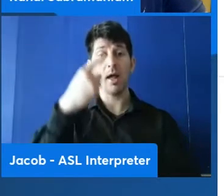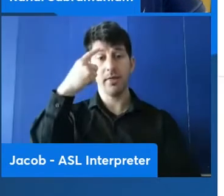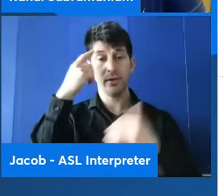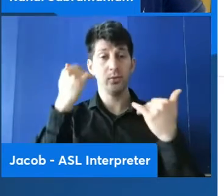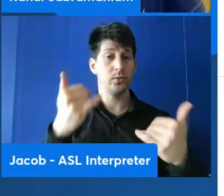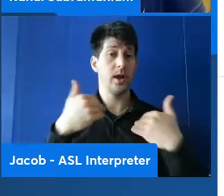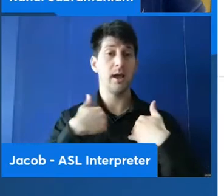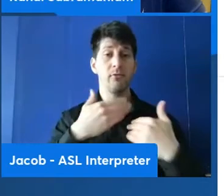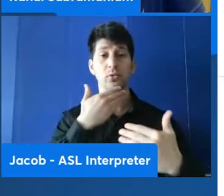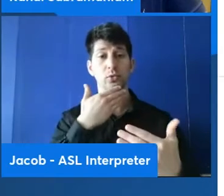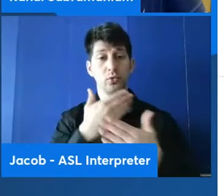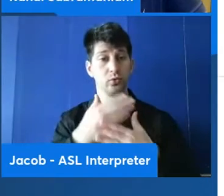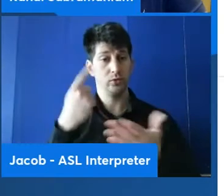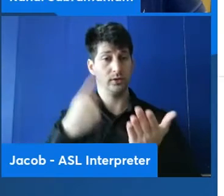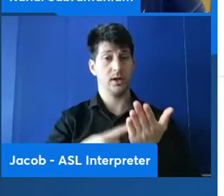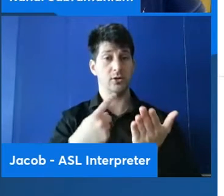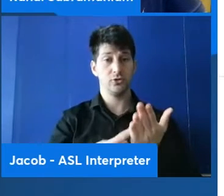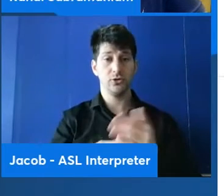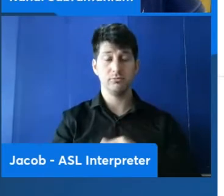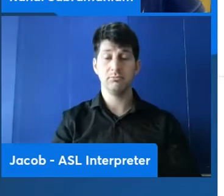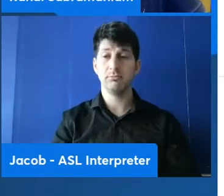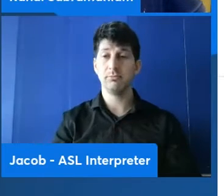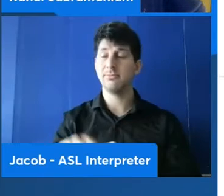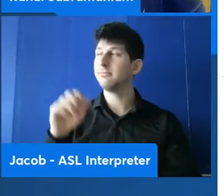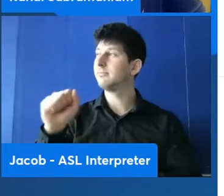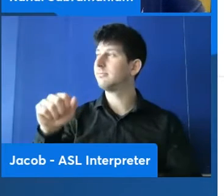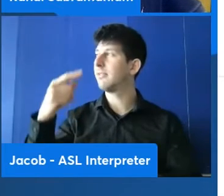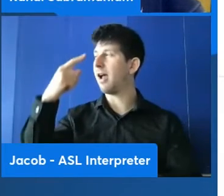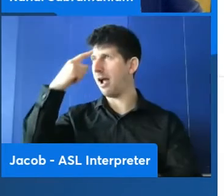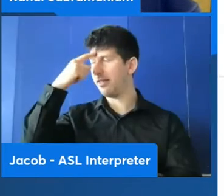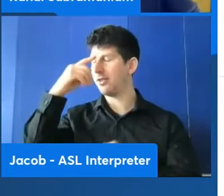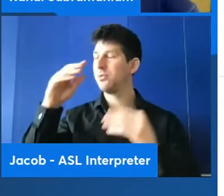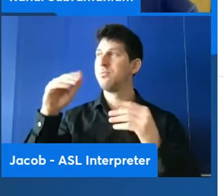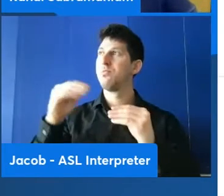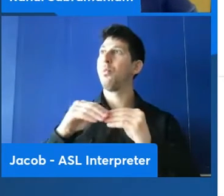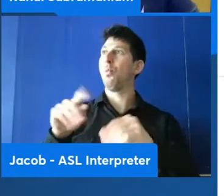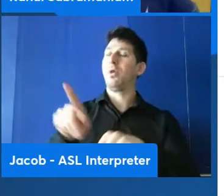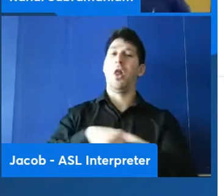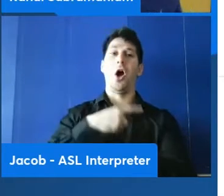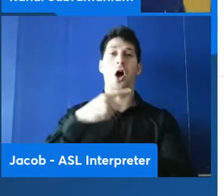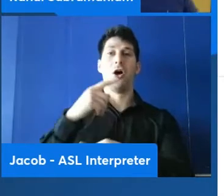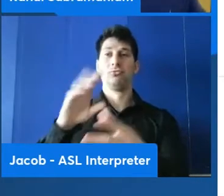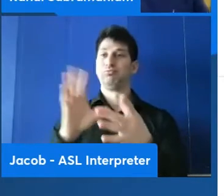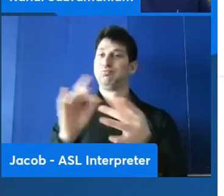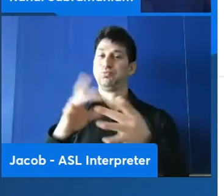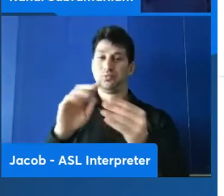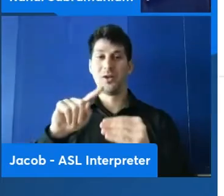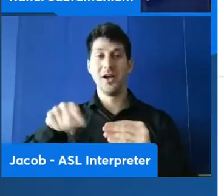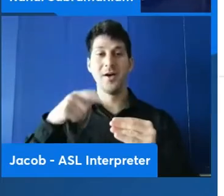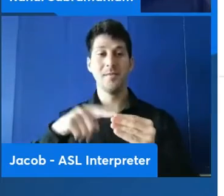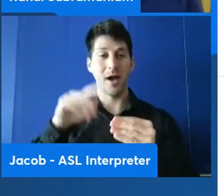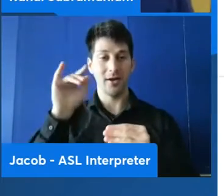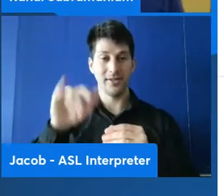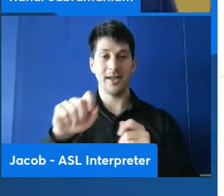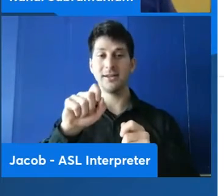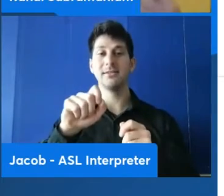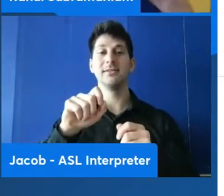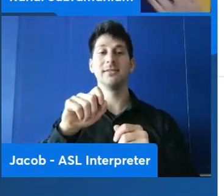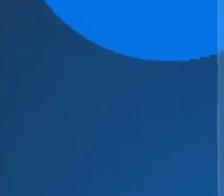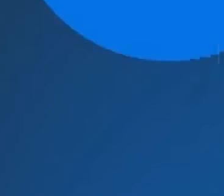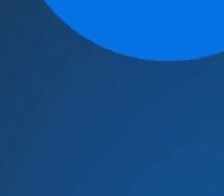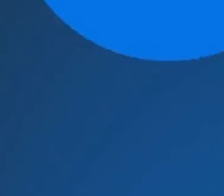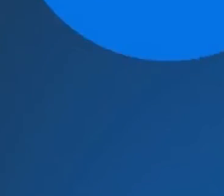this. Yeah, I think we spent way longer than we had anticipated on this particular topic. But again, it's just such